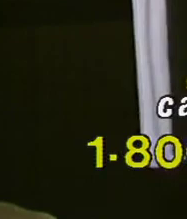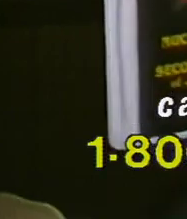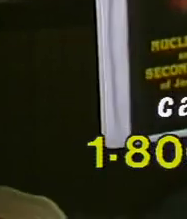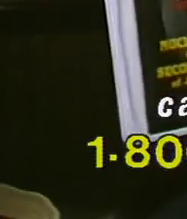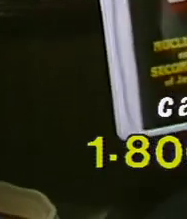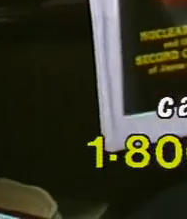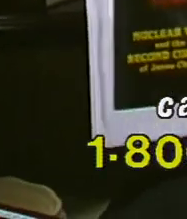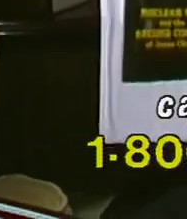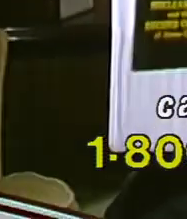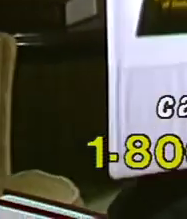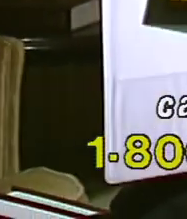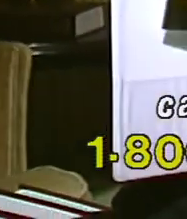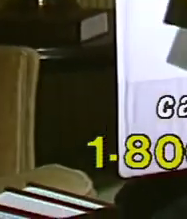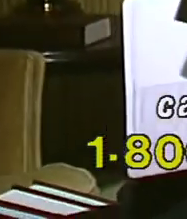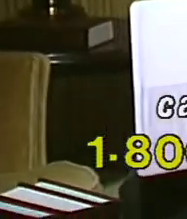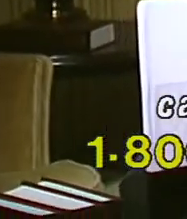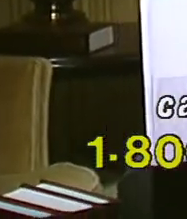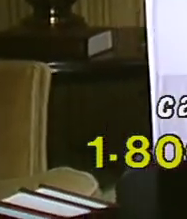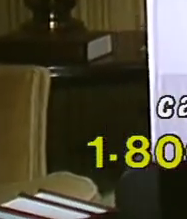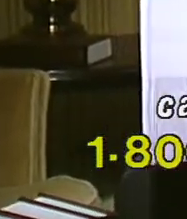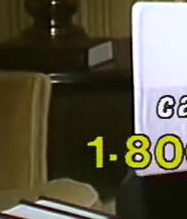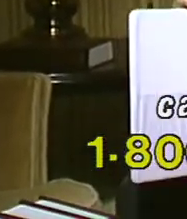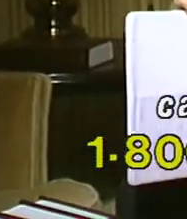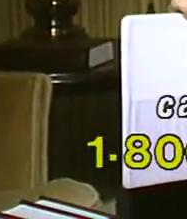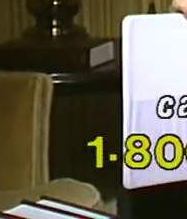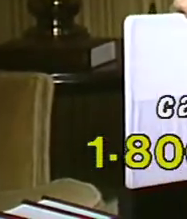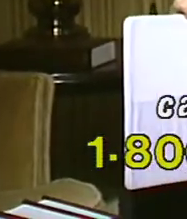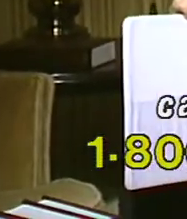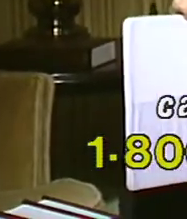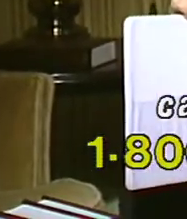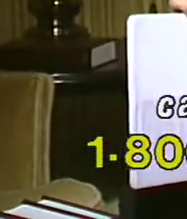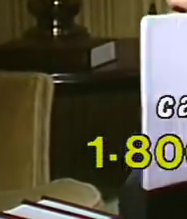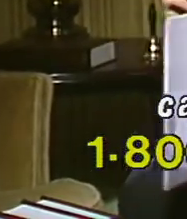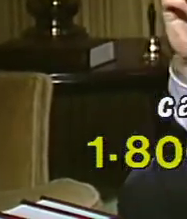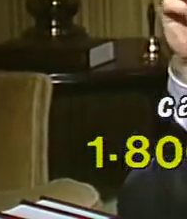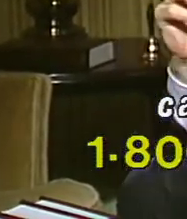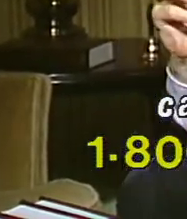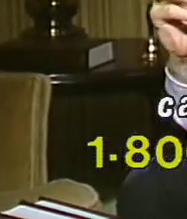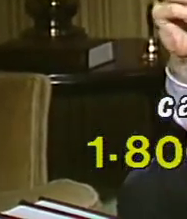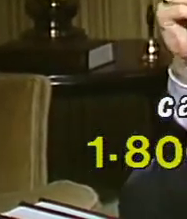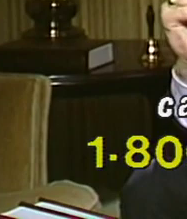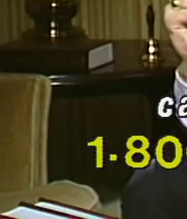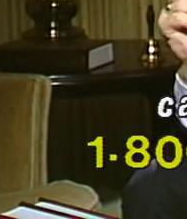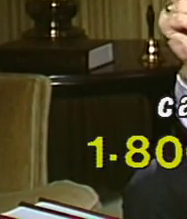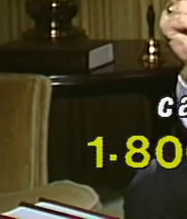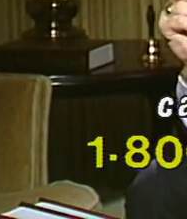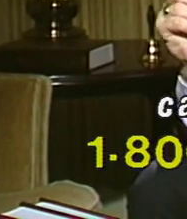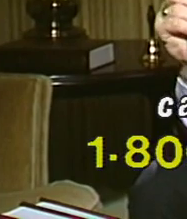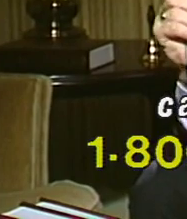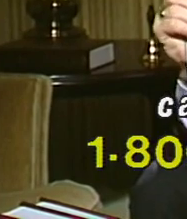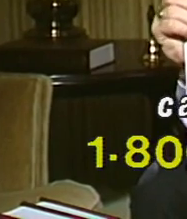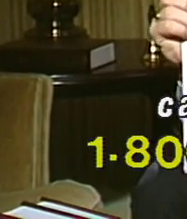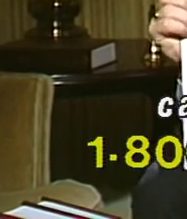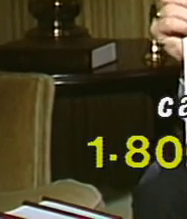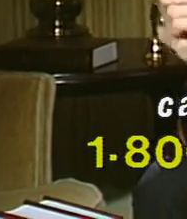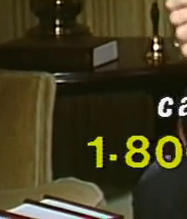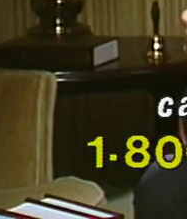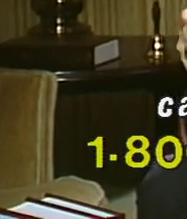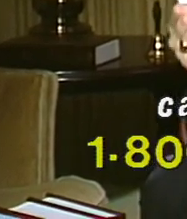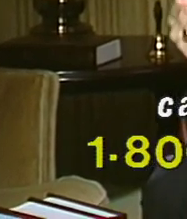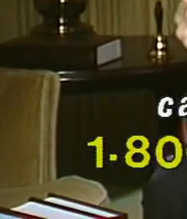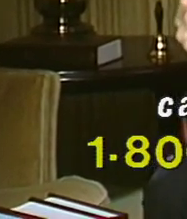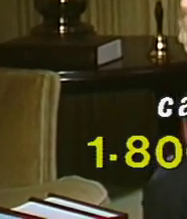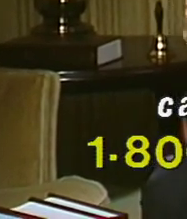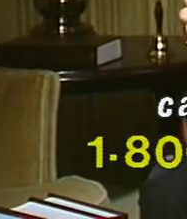I've written entitled Nuclear War and the Second Coming of Jesus Christ. Now, those 2 cassettes and this